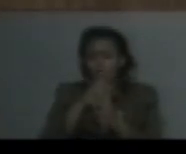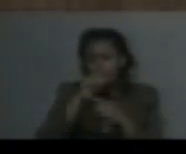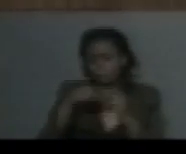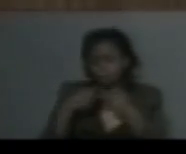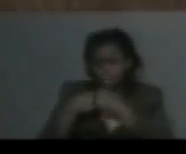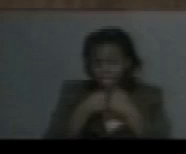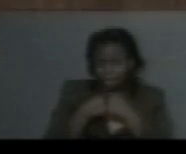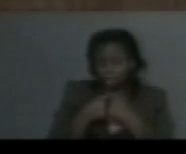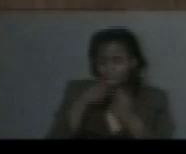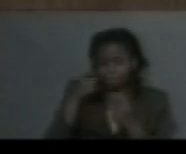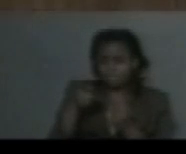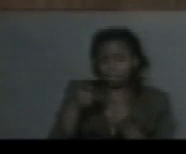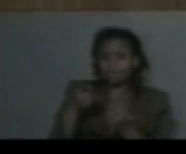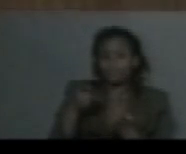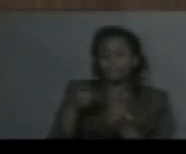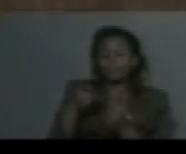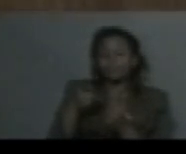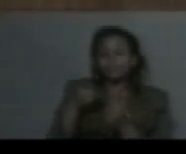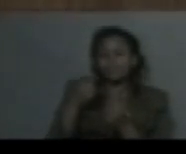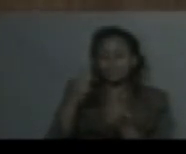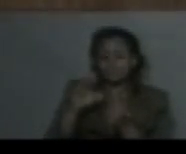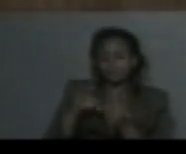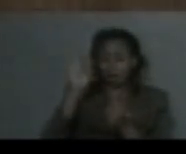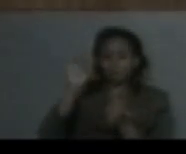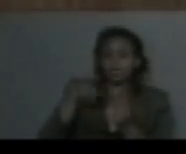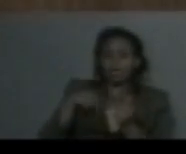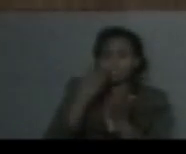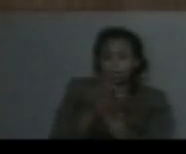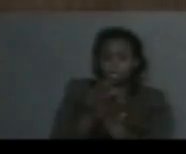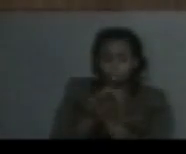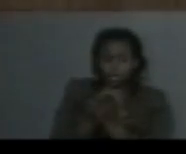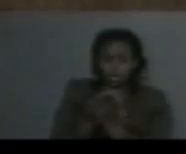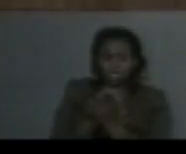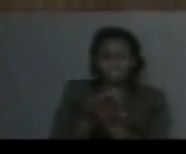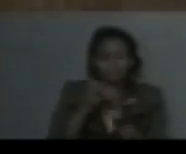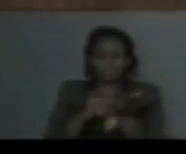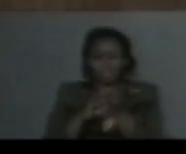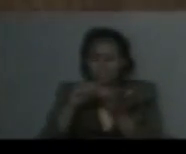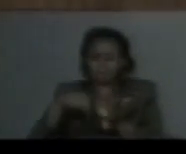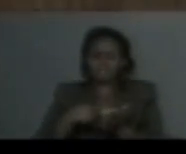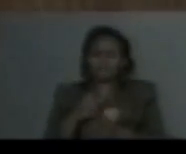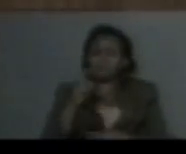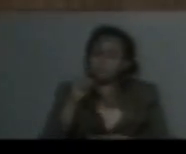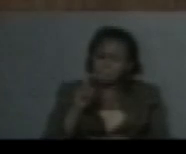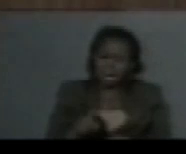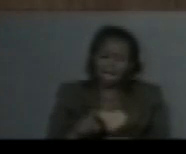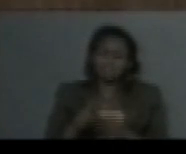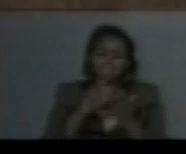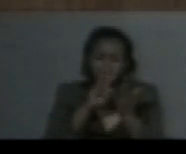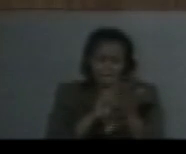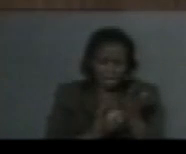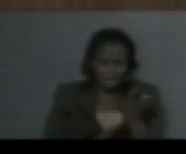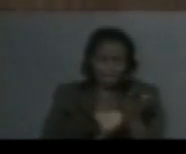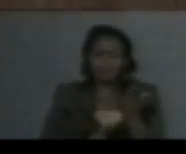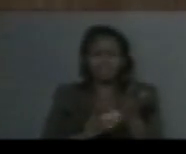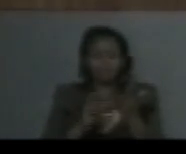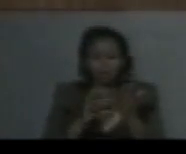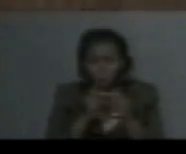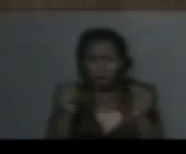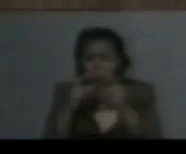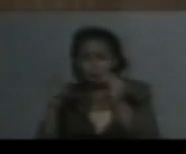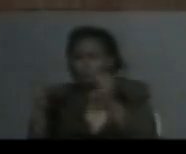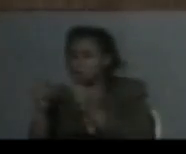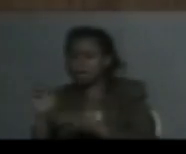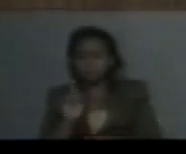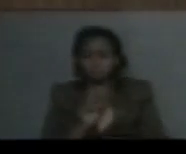validity is found in the petition, and I will not necessarily go through each and every ground, but my